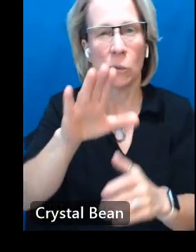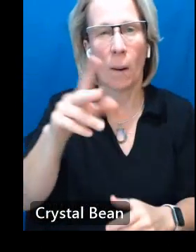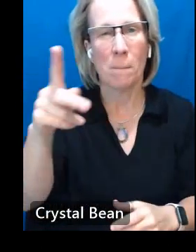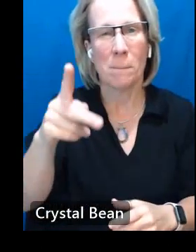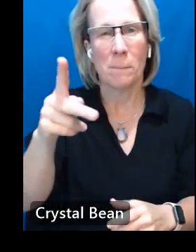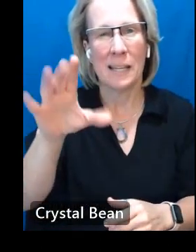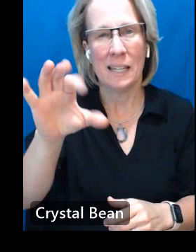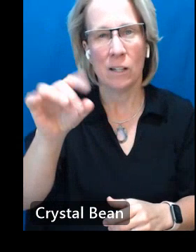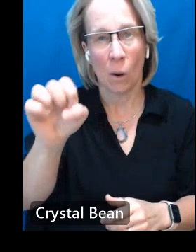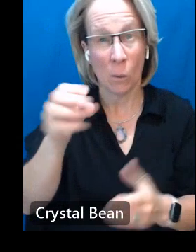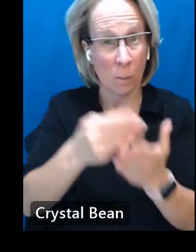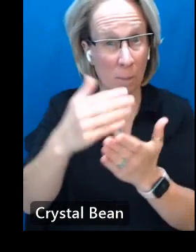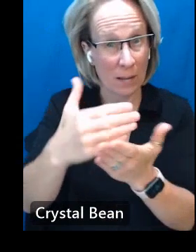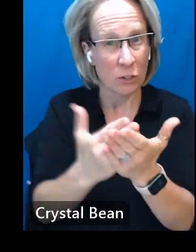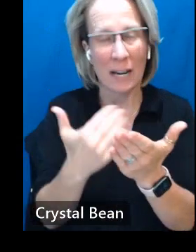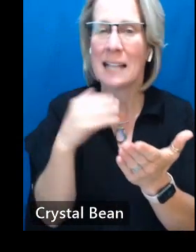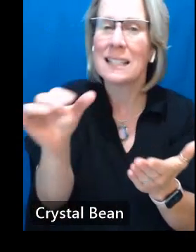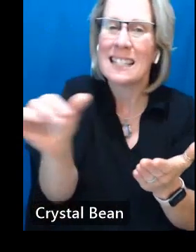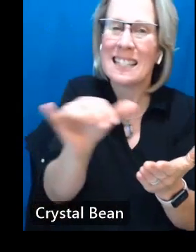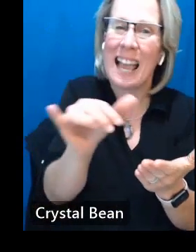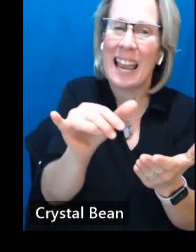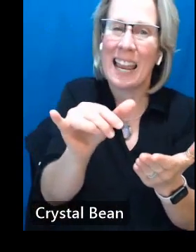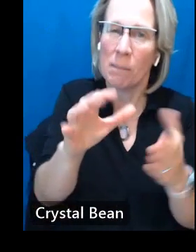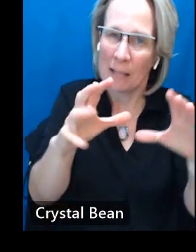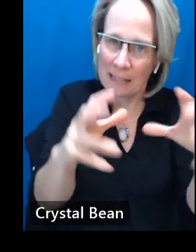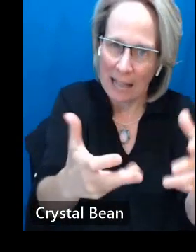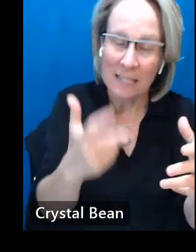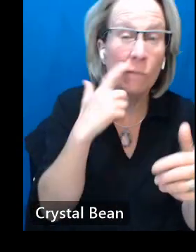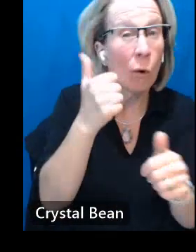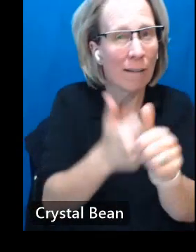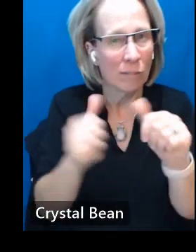same class for every agency. So this year we're up to